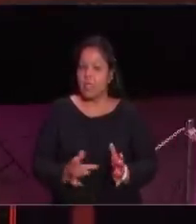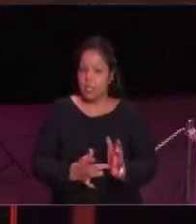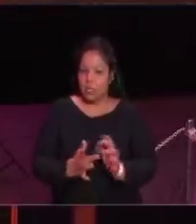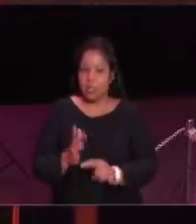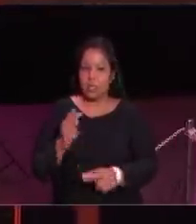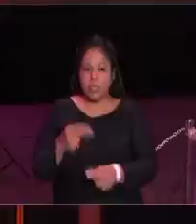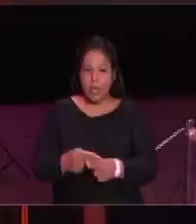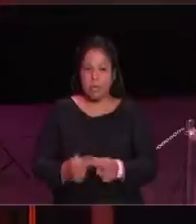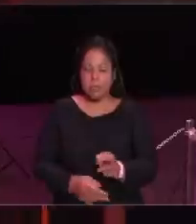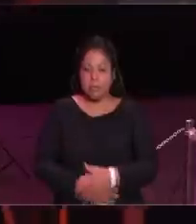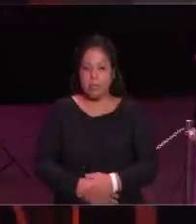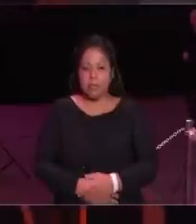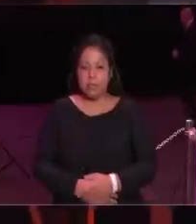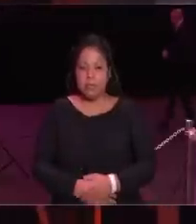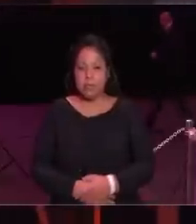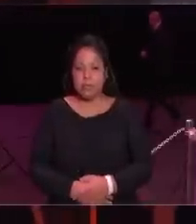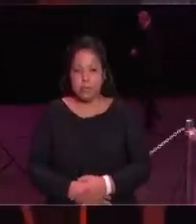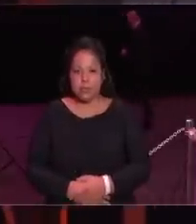Jesus.